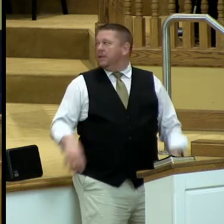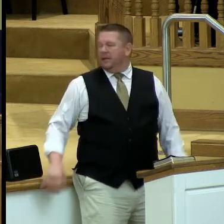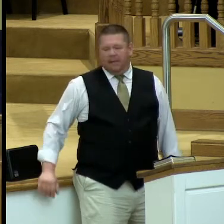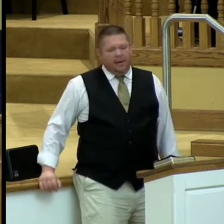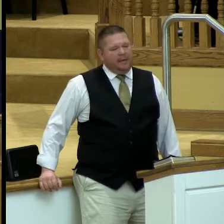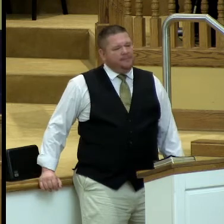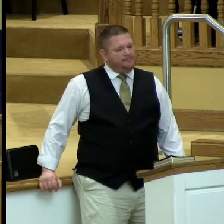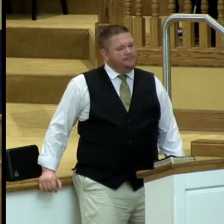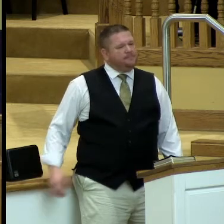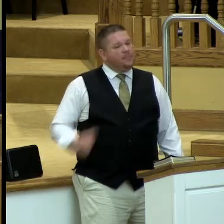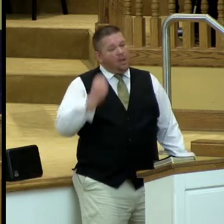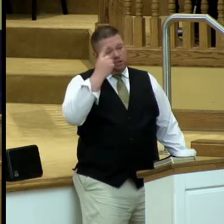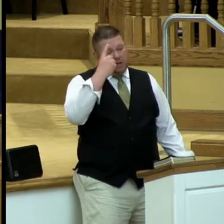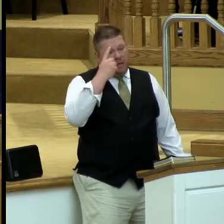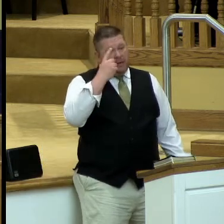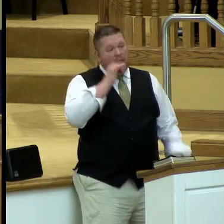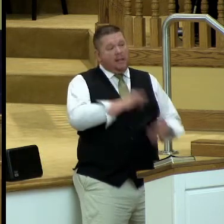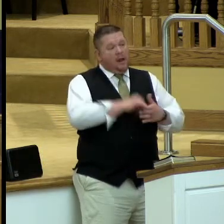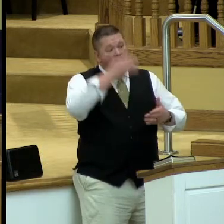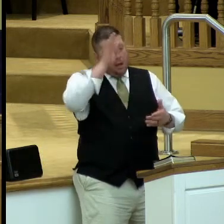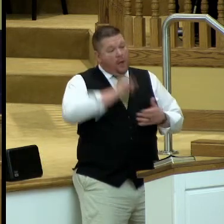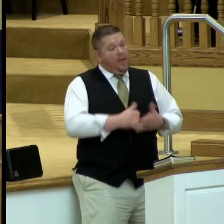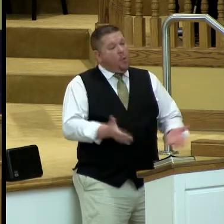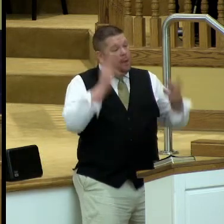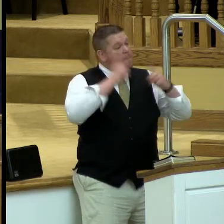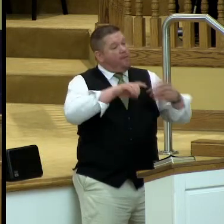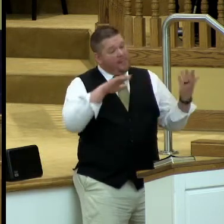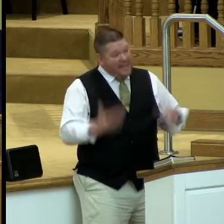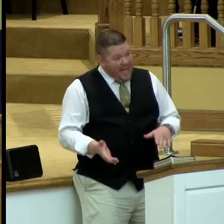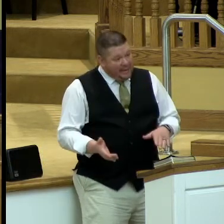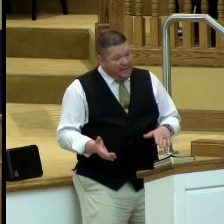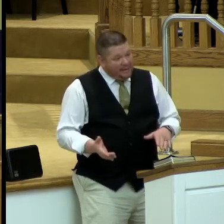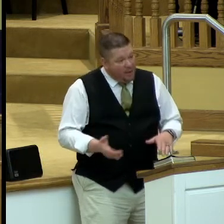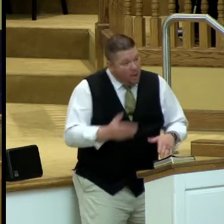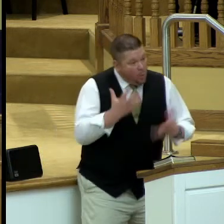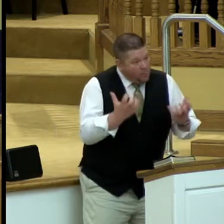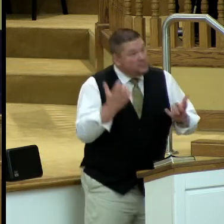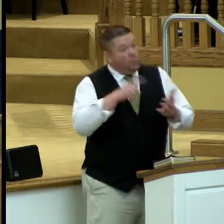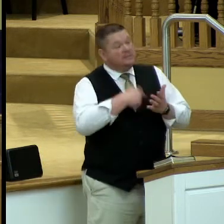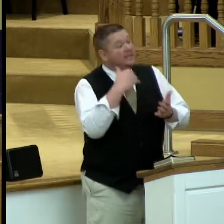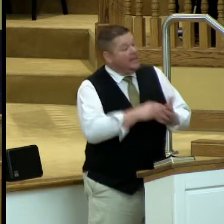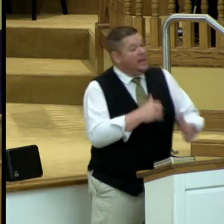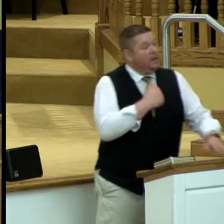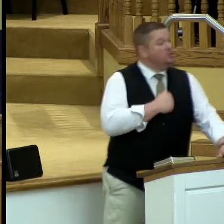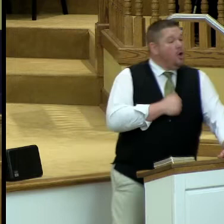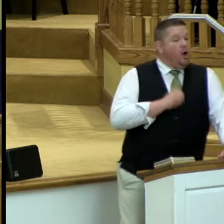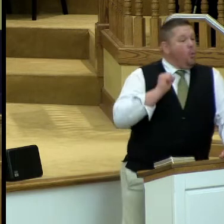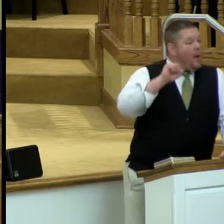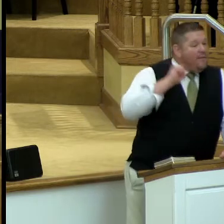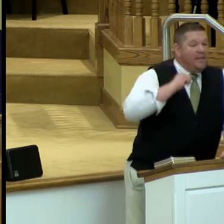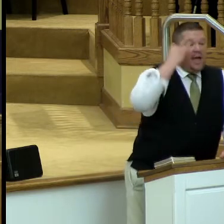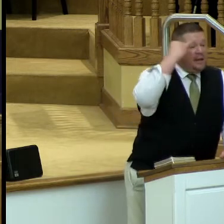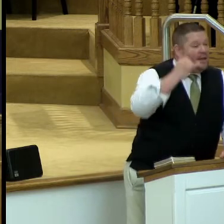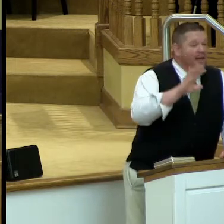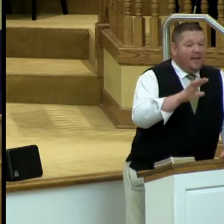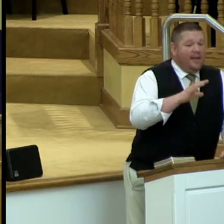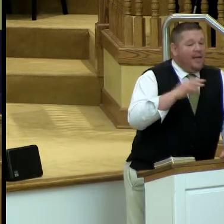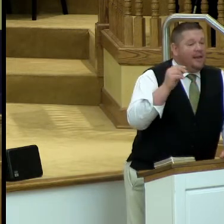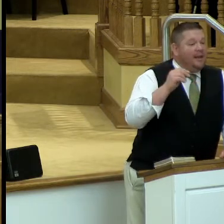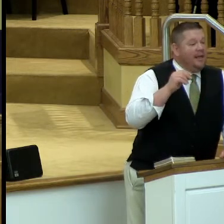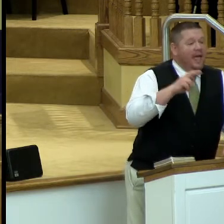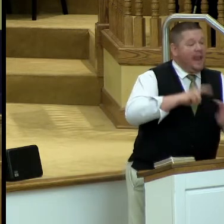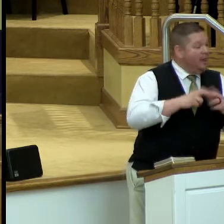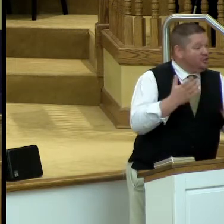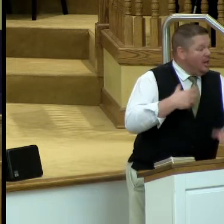that. Understand the God that raised people from the dead. Once again, sorry, weightlifting idea